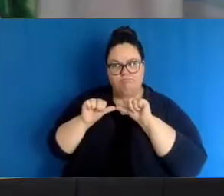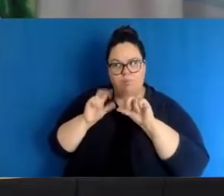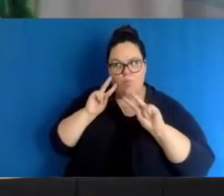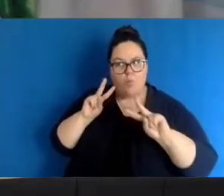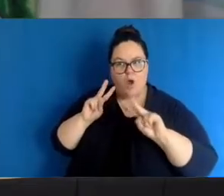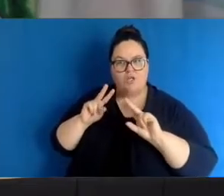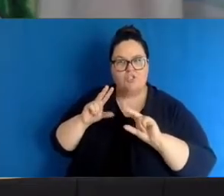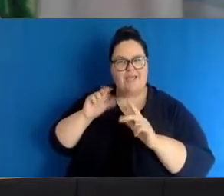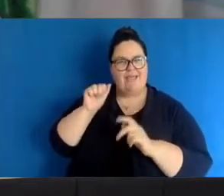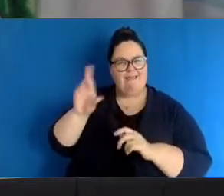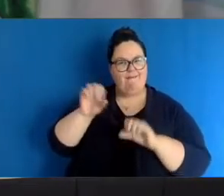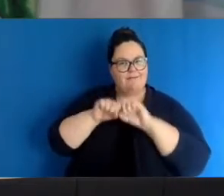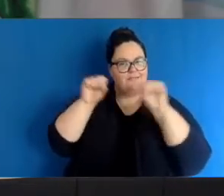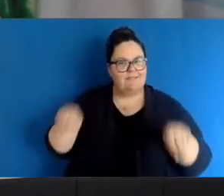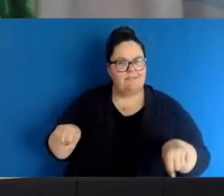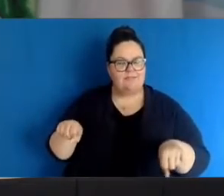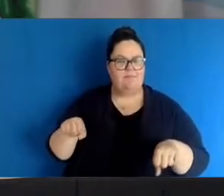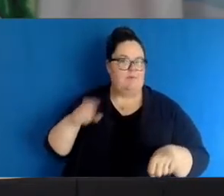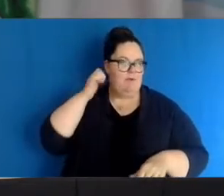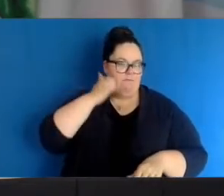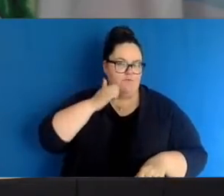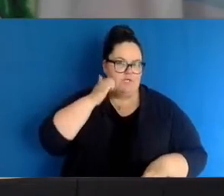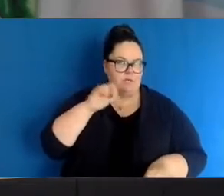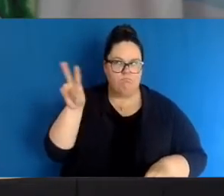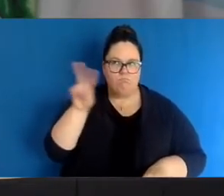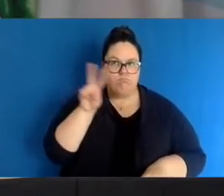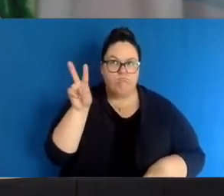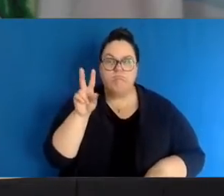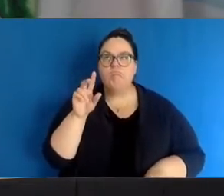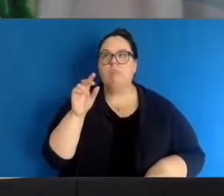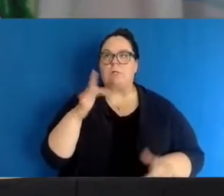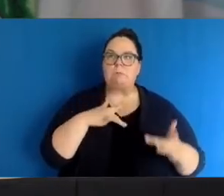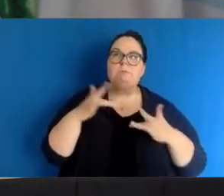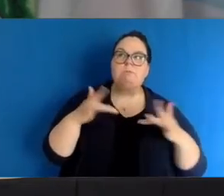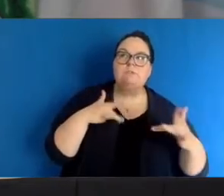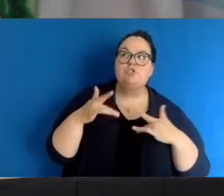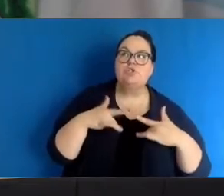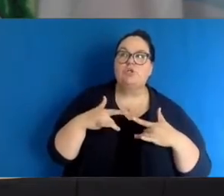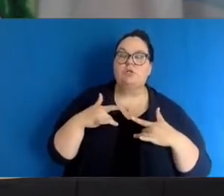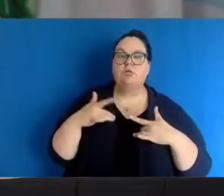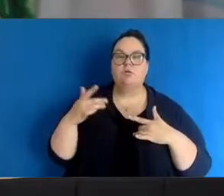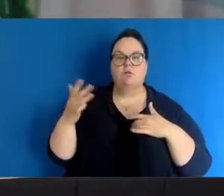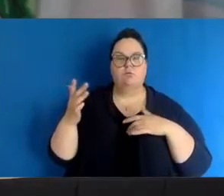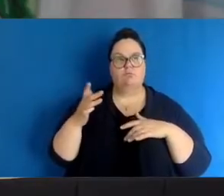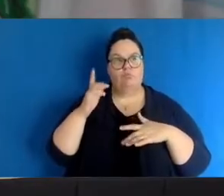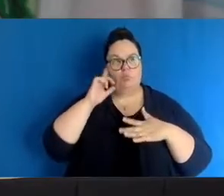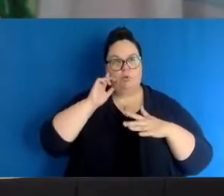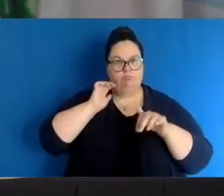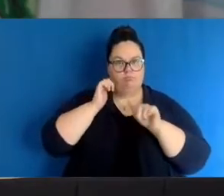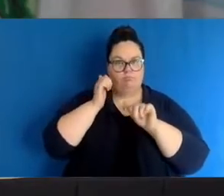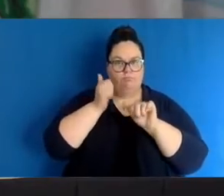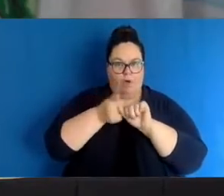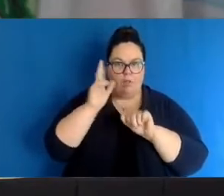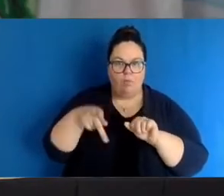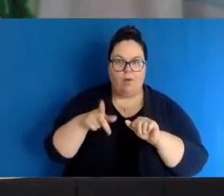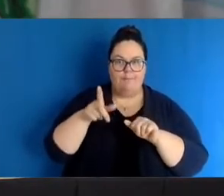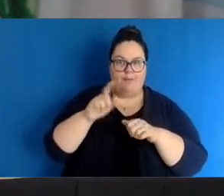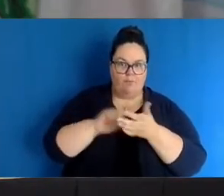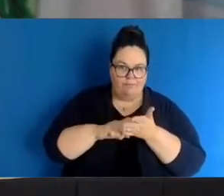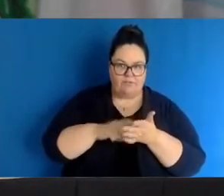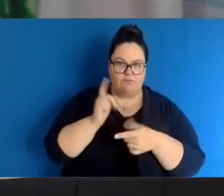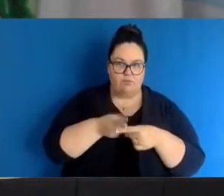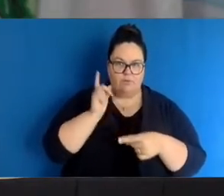ventilation systems daily. And certainly if there's any concerns, they're addressed immediately.